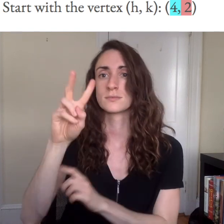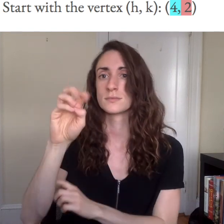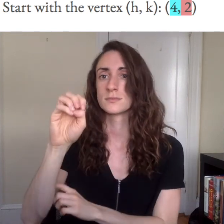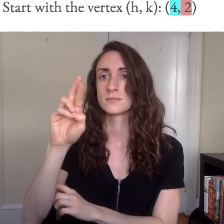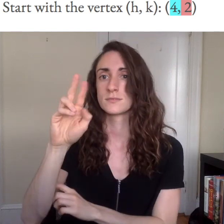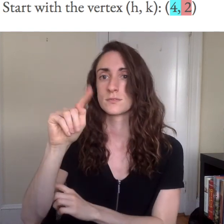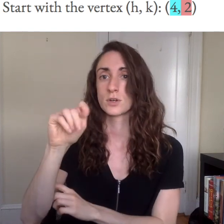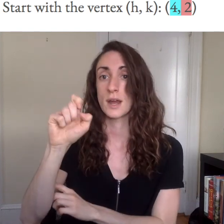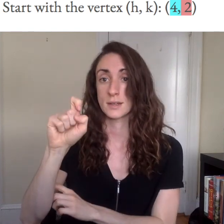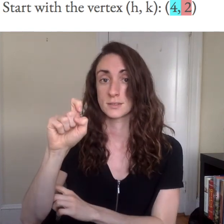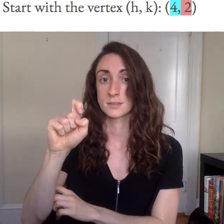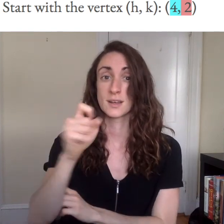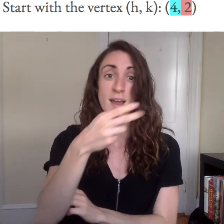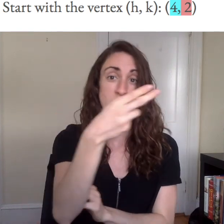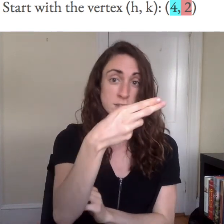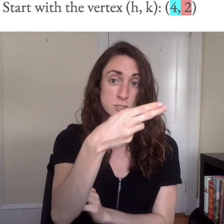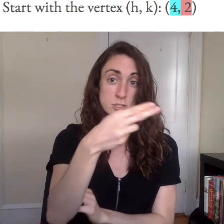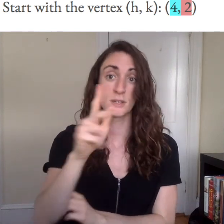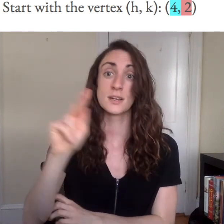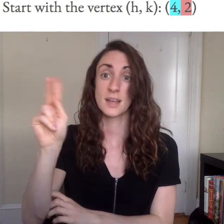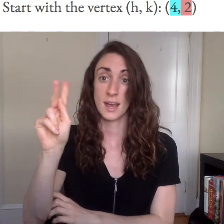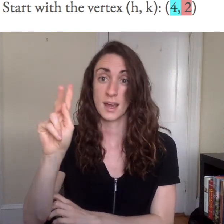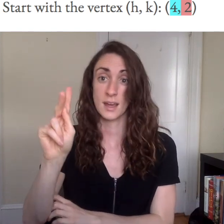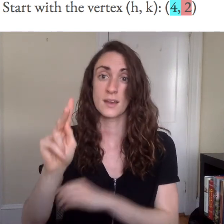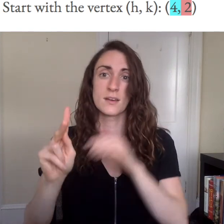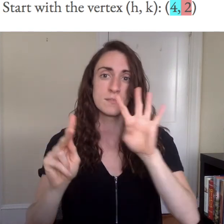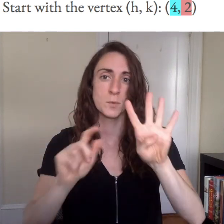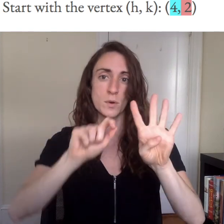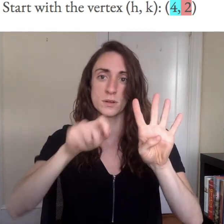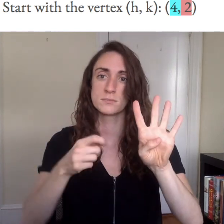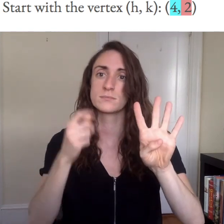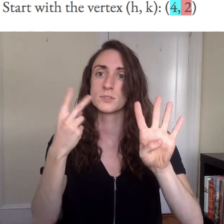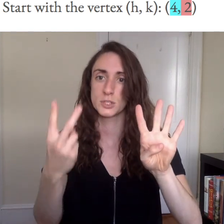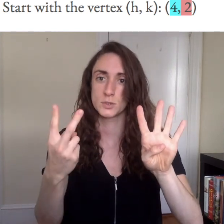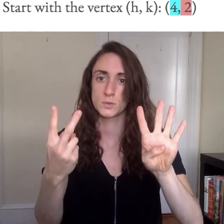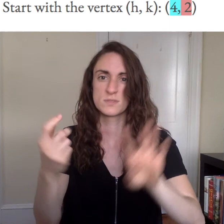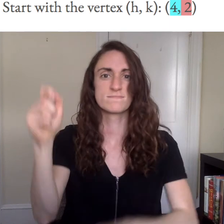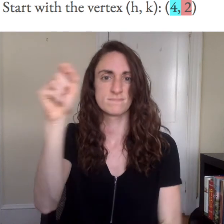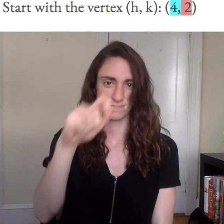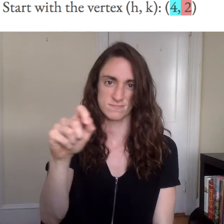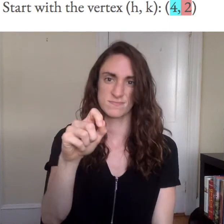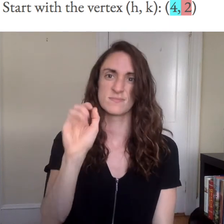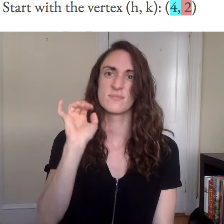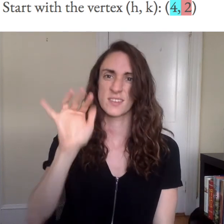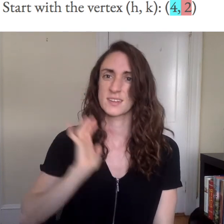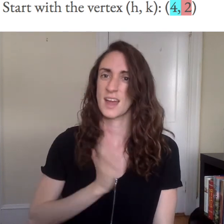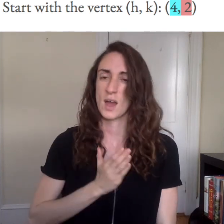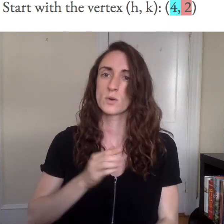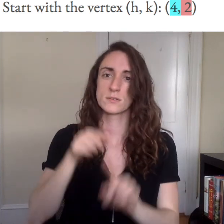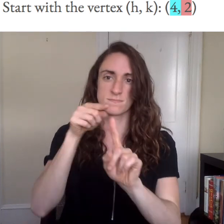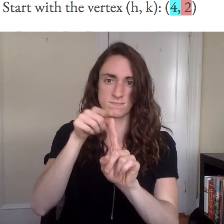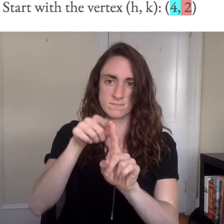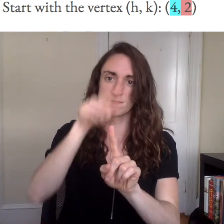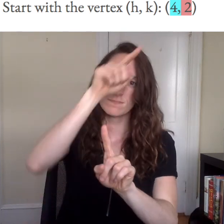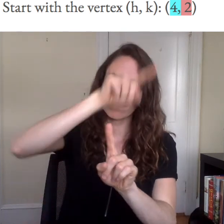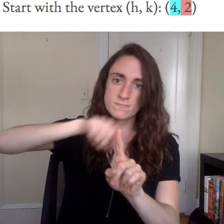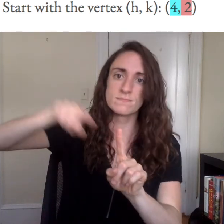hk, in this case 4, 2. So that'll be the vertex of our graph, and we can graph that right now.